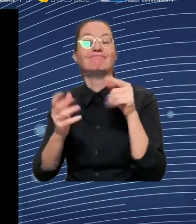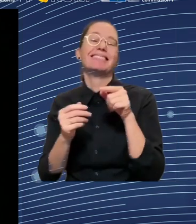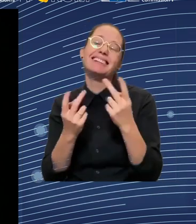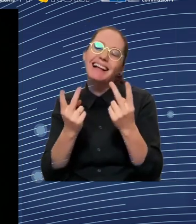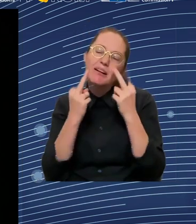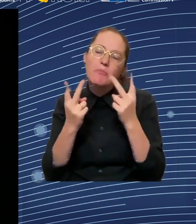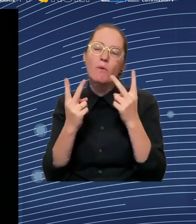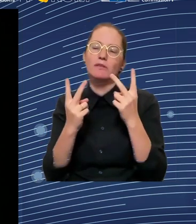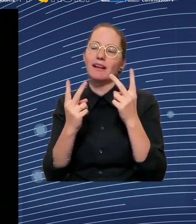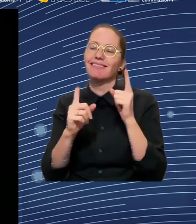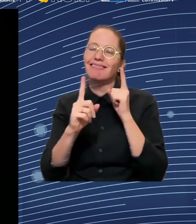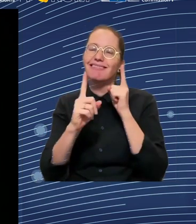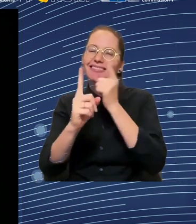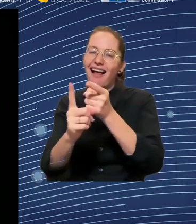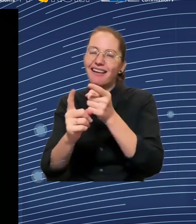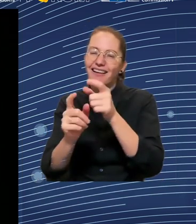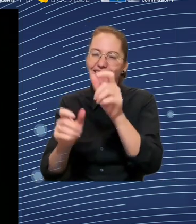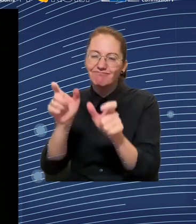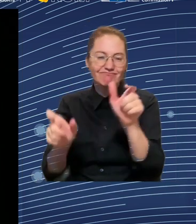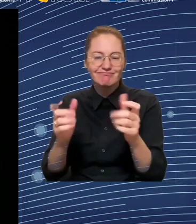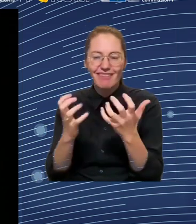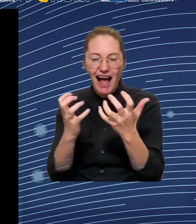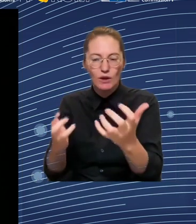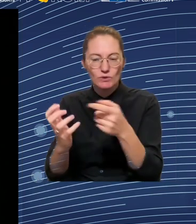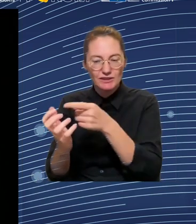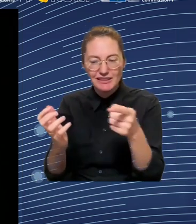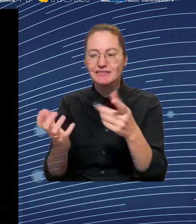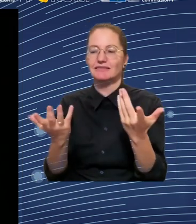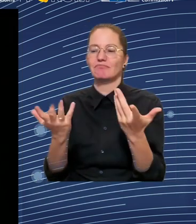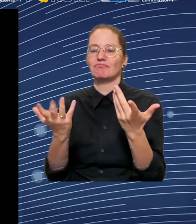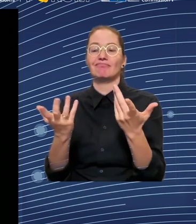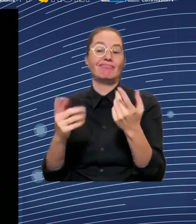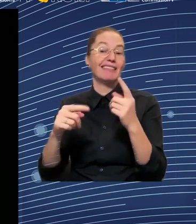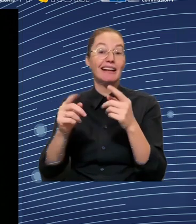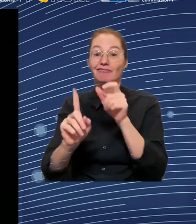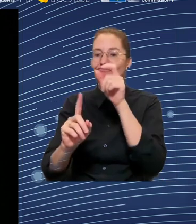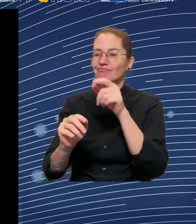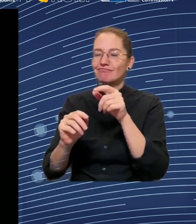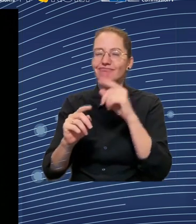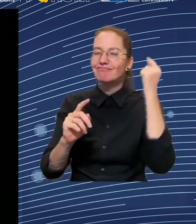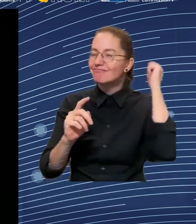balance policies, flexible working arrangements. Because it's of high importance